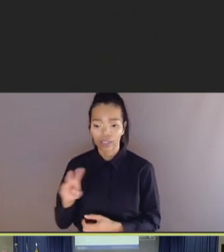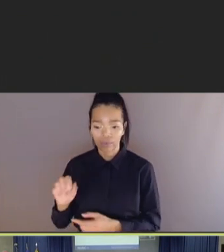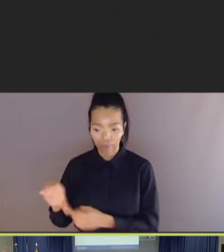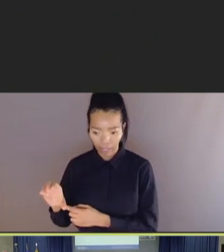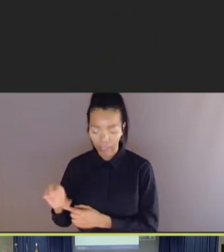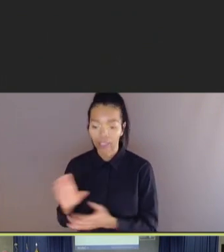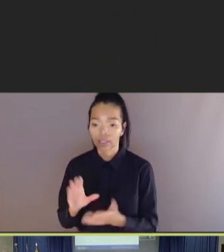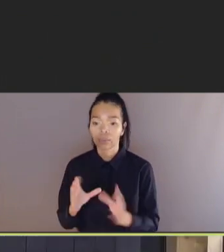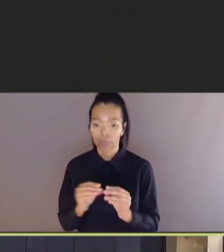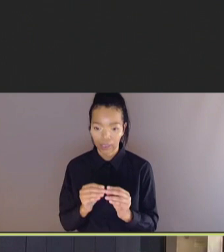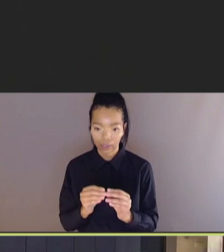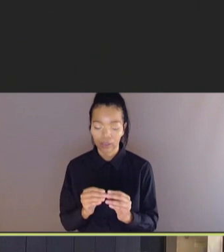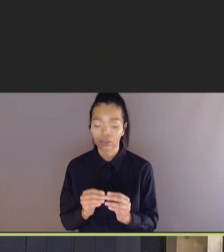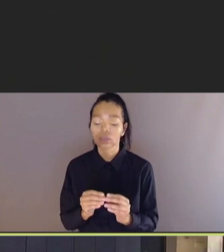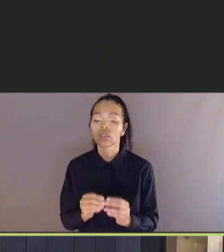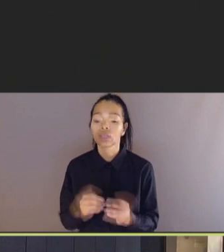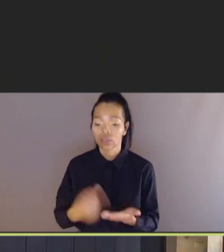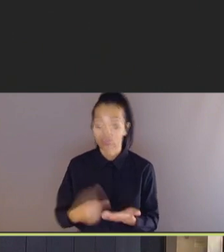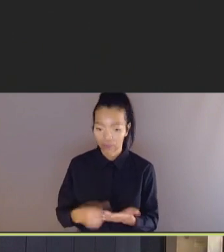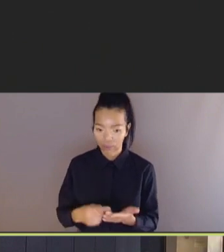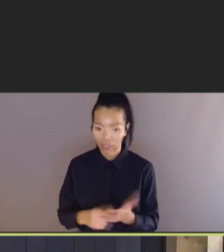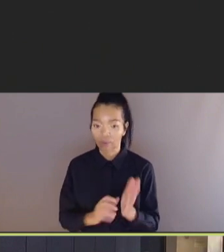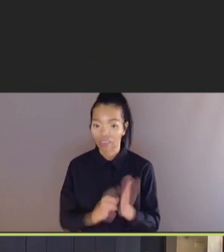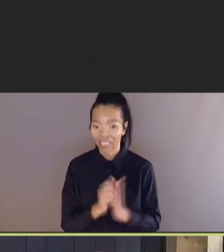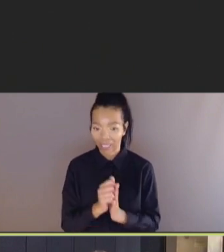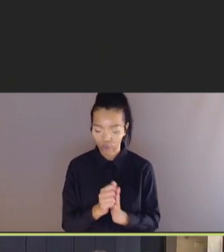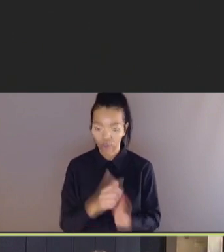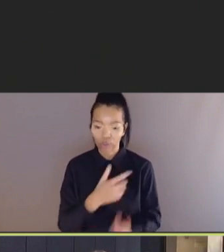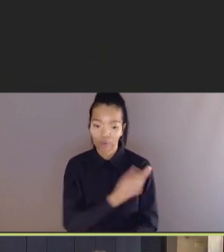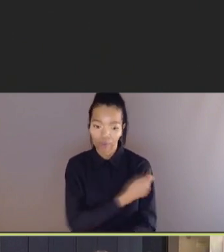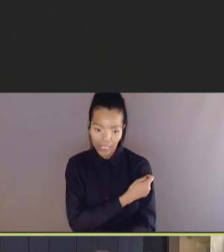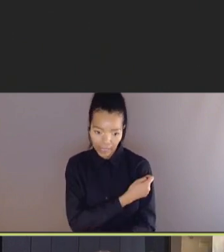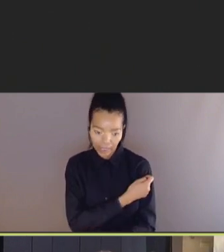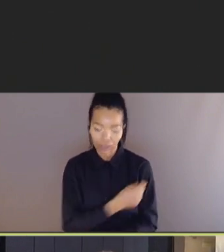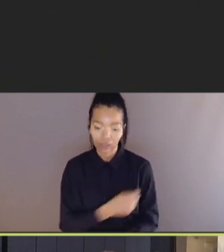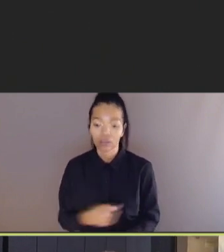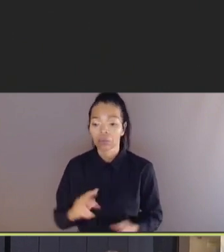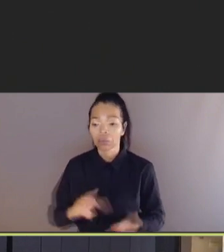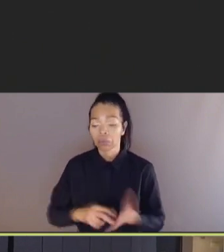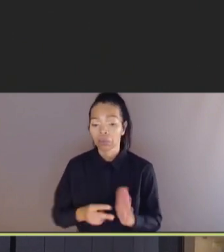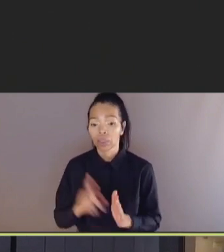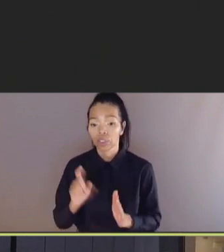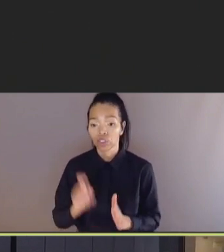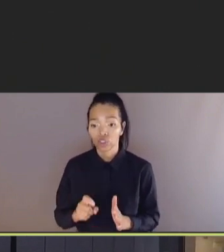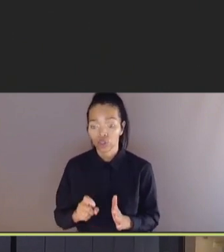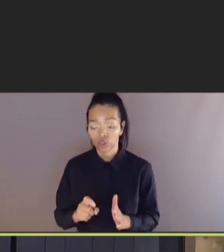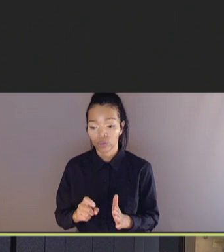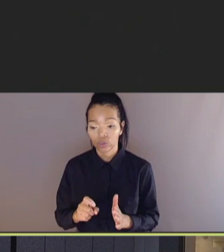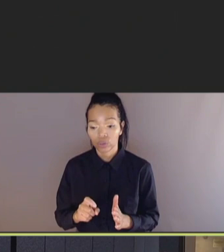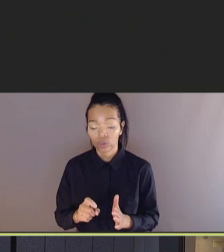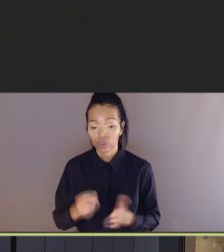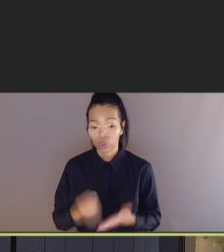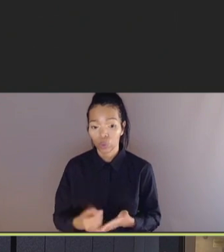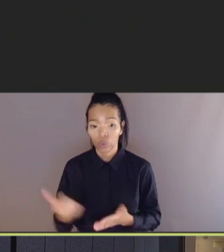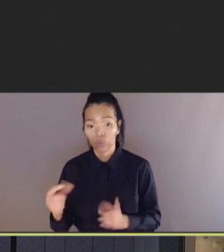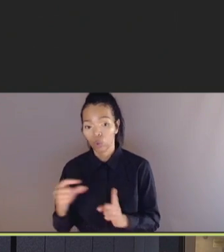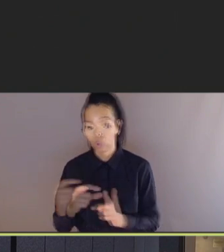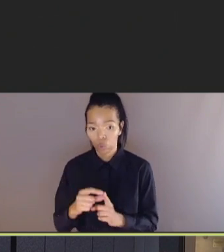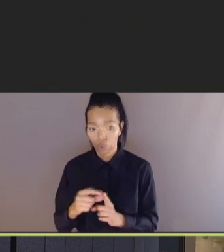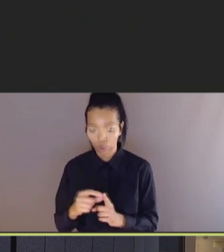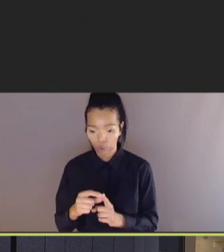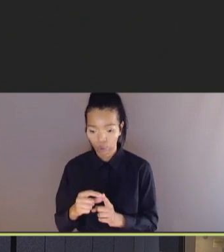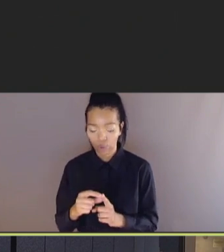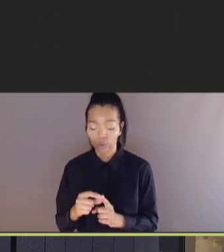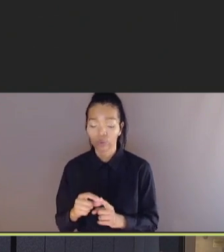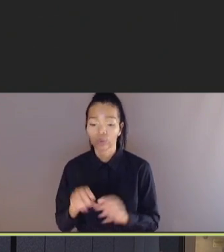on cancer vaccines. And so I was wondering if we needed to remove infectious or add some other language